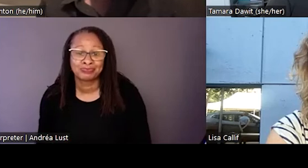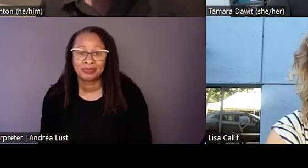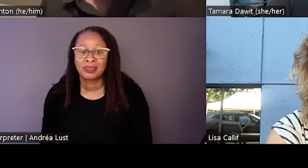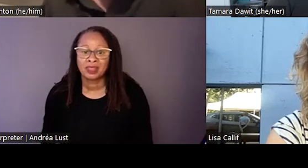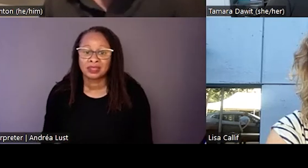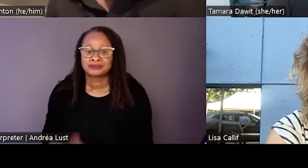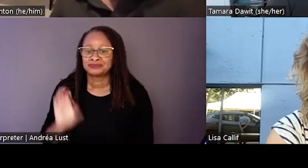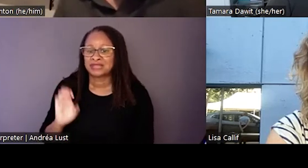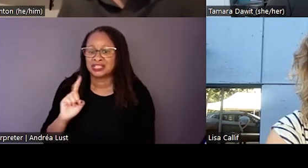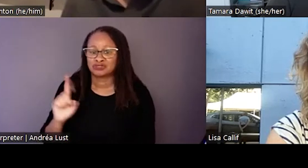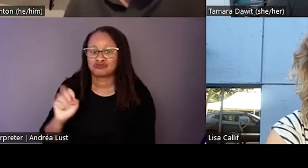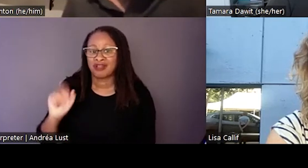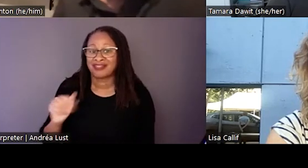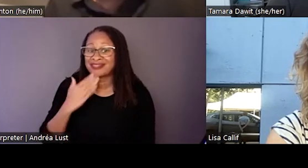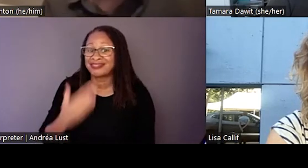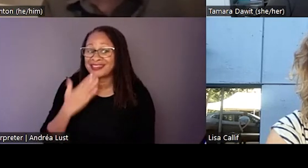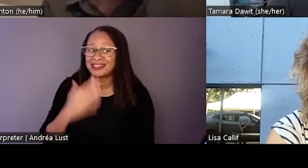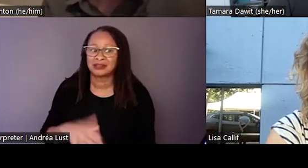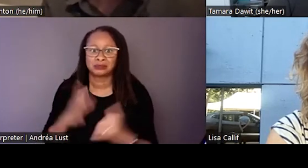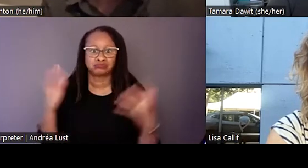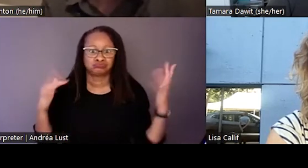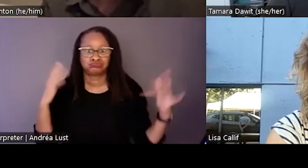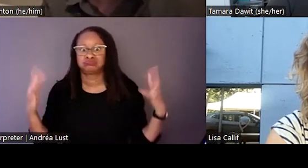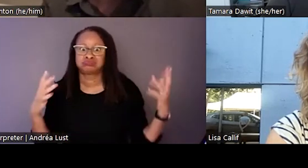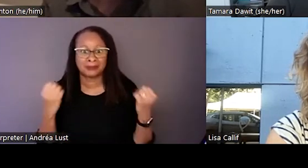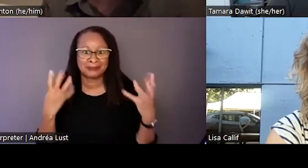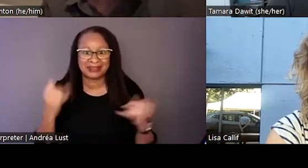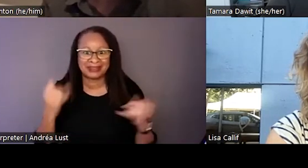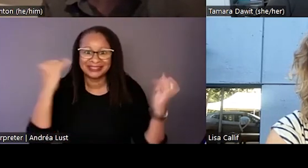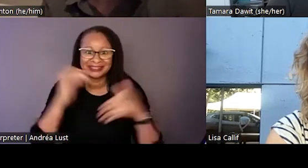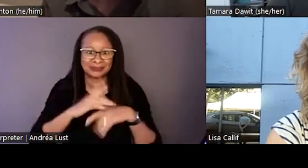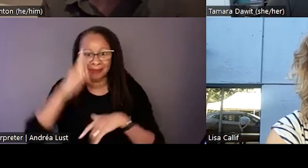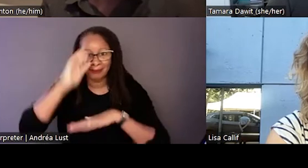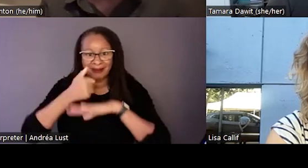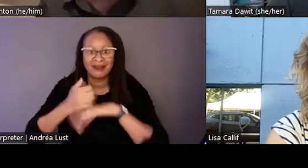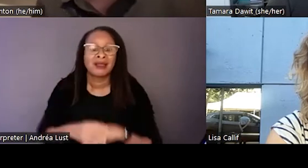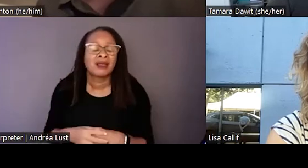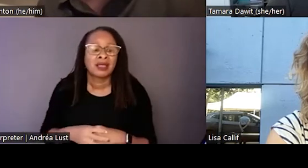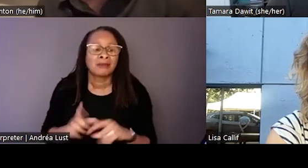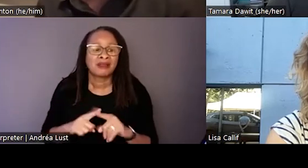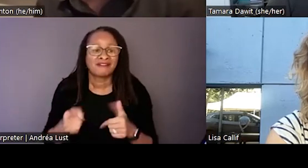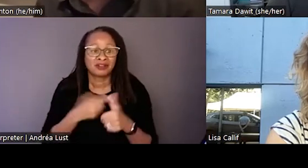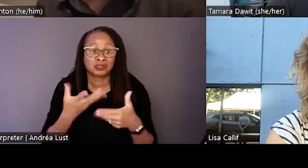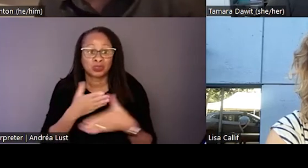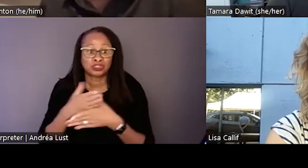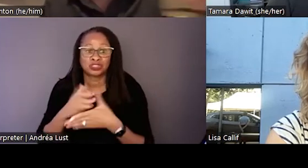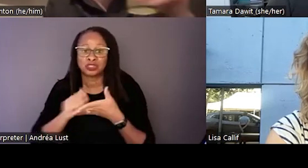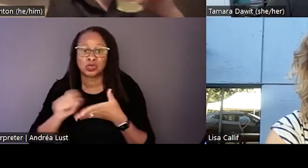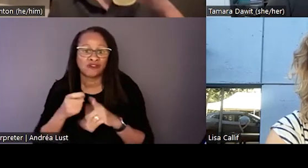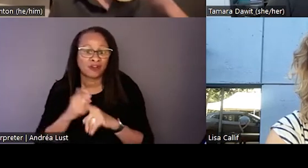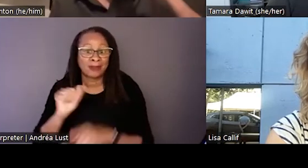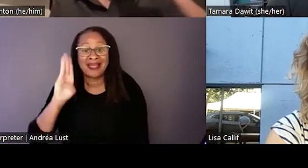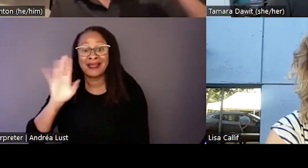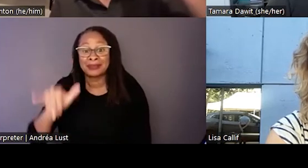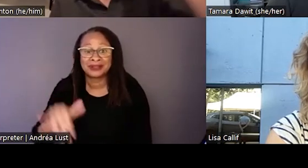Ezra, thank you. Actually, it's kind of flourished a lot of ideas in my mind. But first of all, I'd like to share a note from Abby,